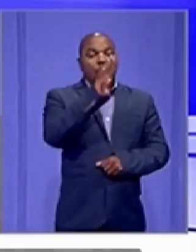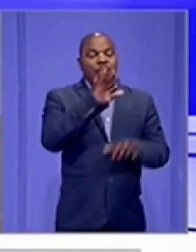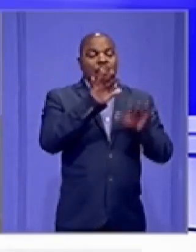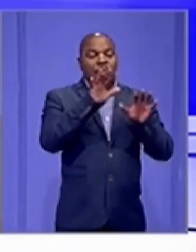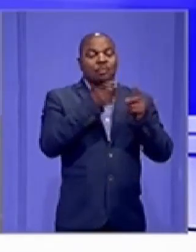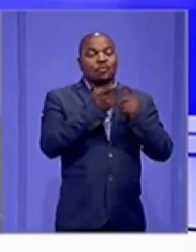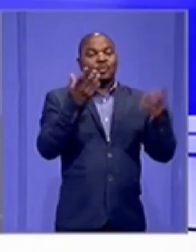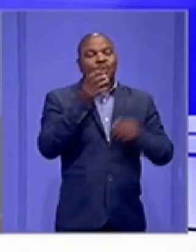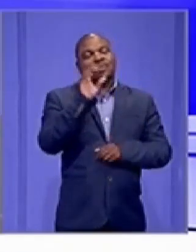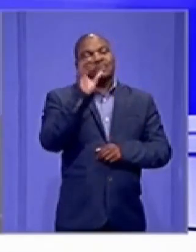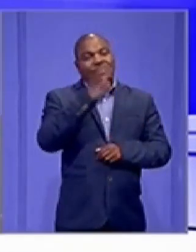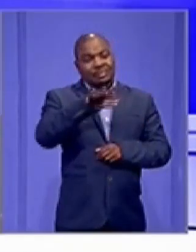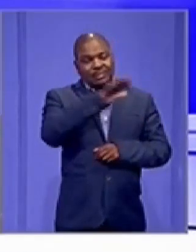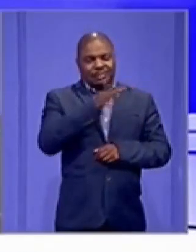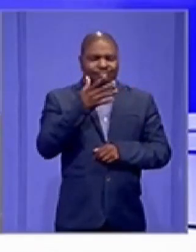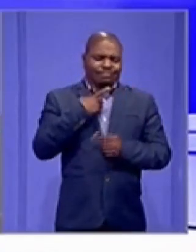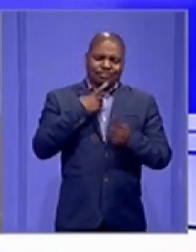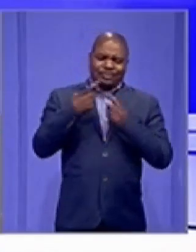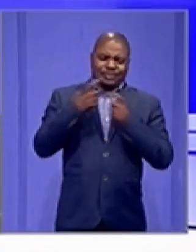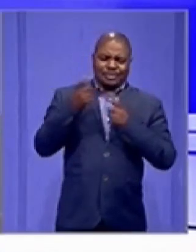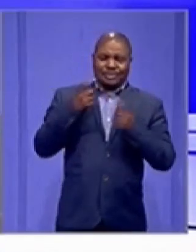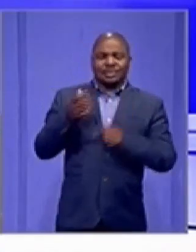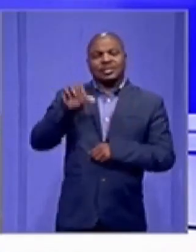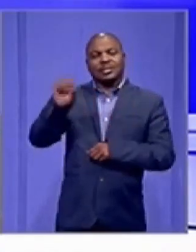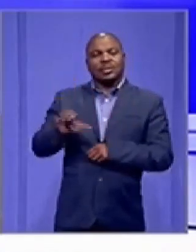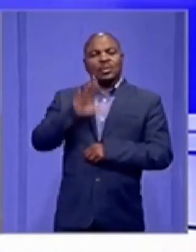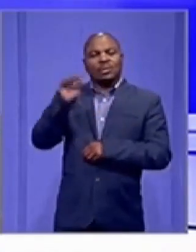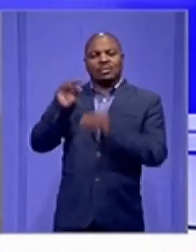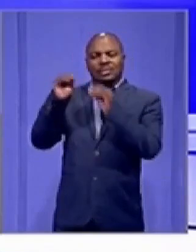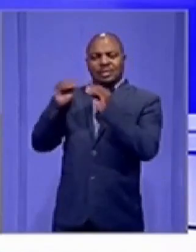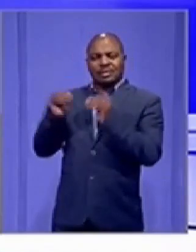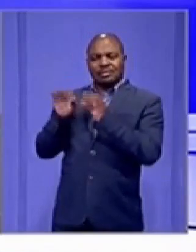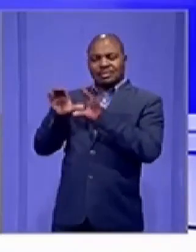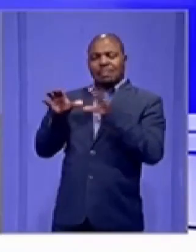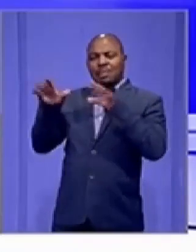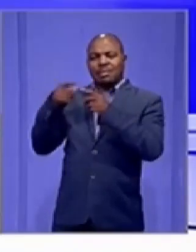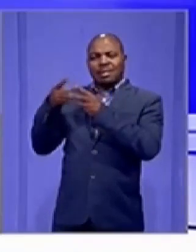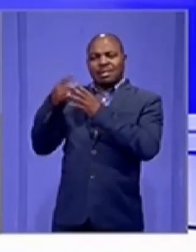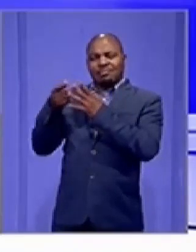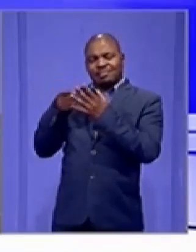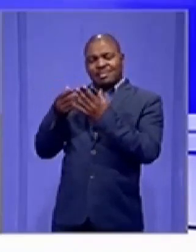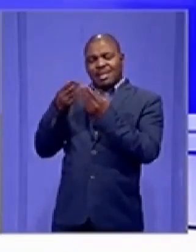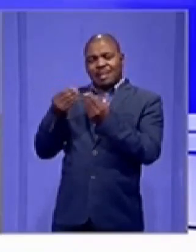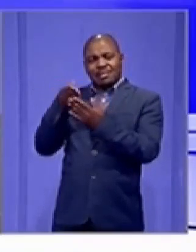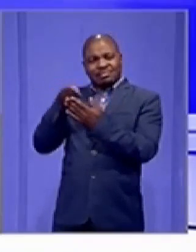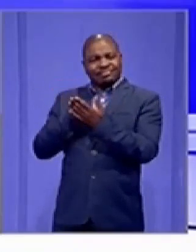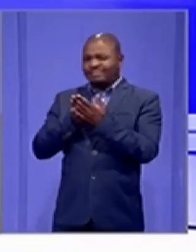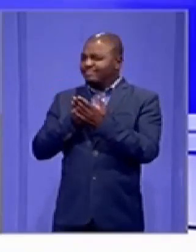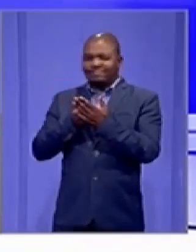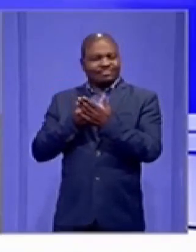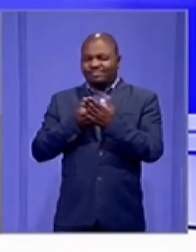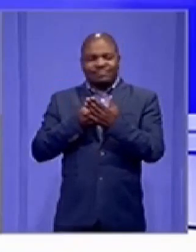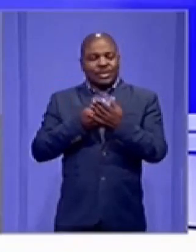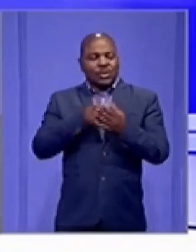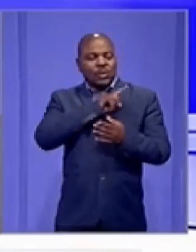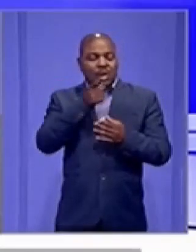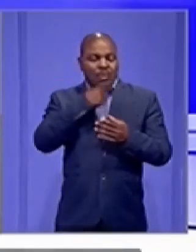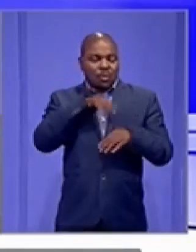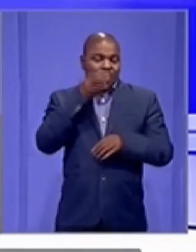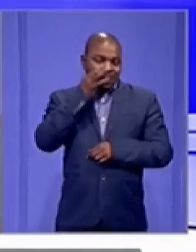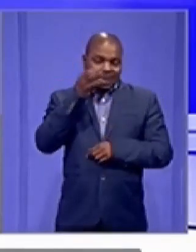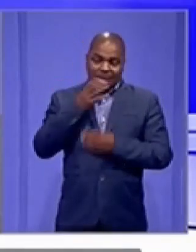ka Free State ba re ba belaetšwa ke pego ya census go tšwa go Stats SA yeo ba rego ba belaela ge e